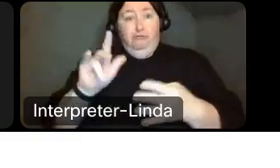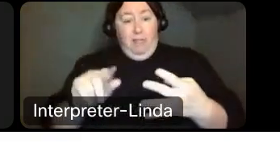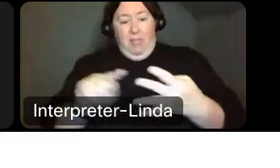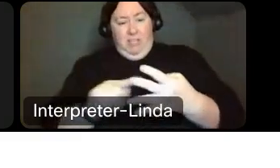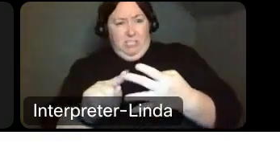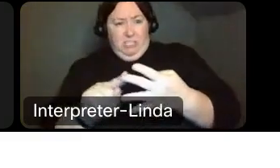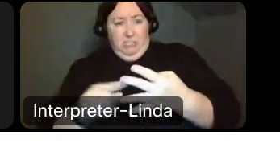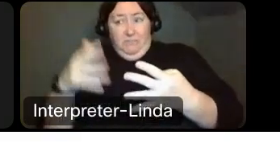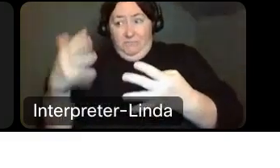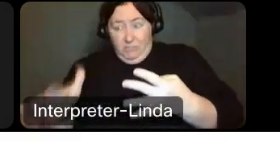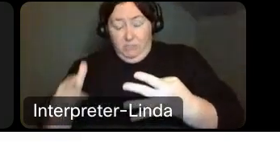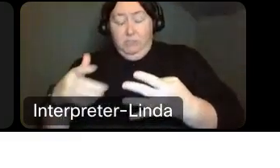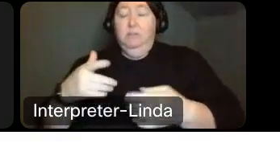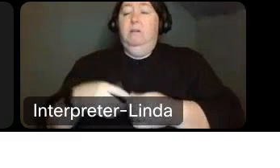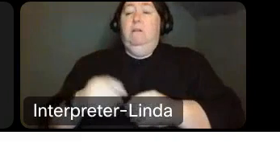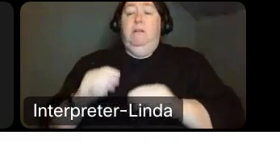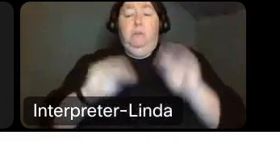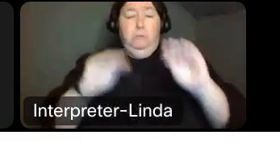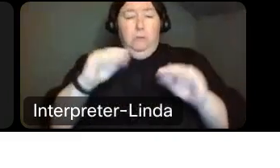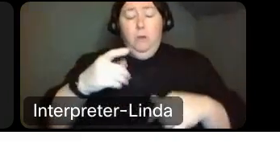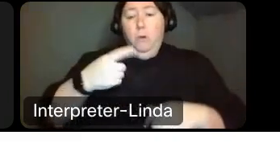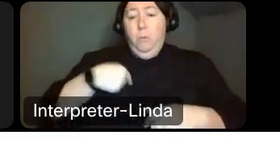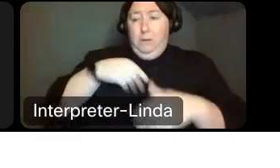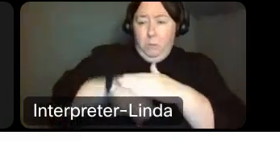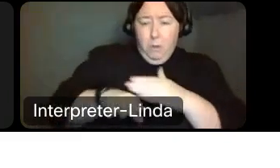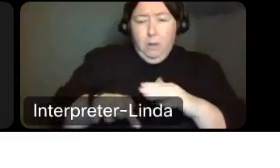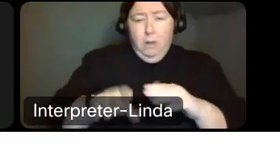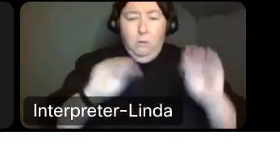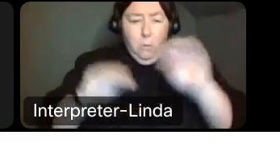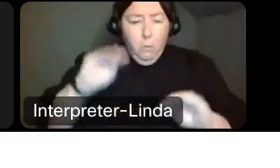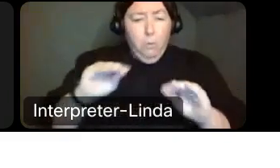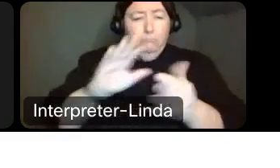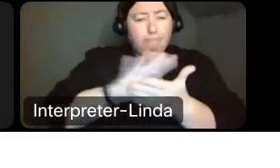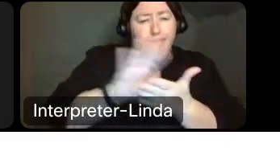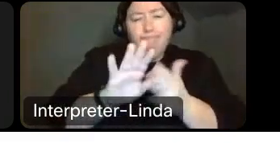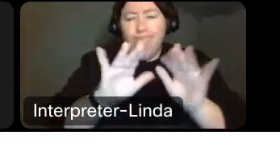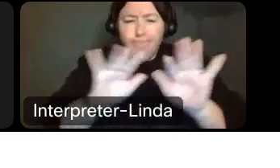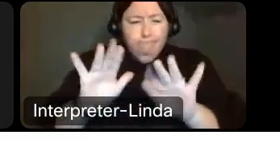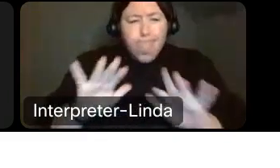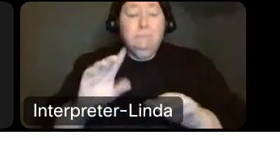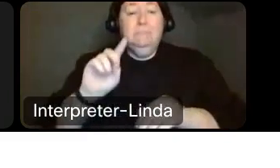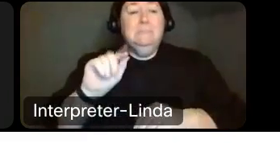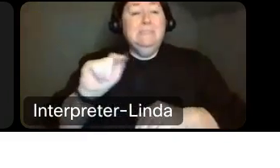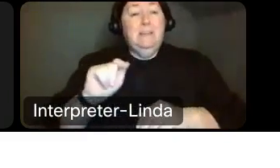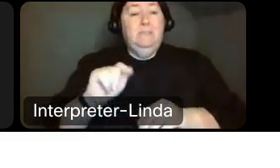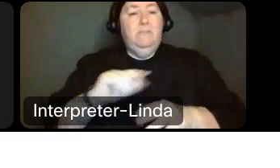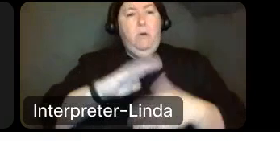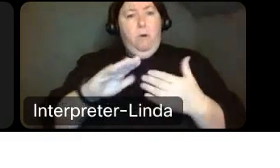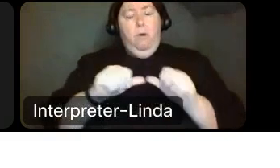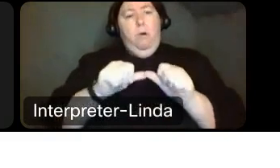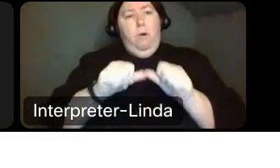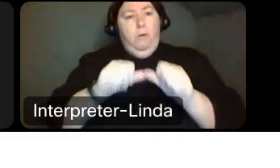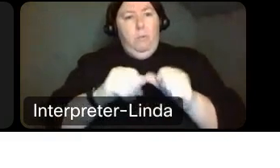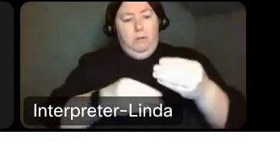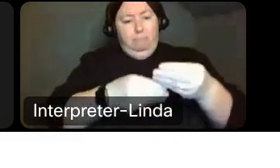state, we go in and we organize, clean, add that data to an ongoing repository. And